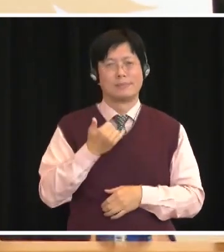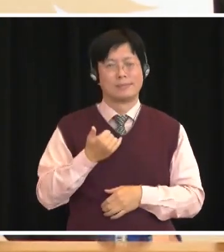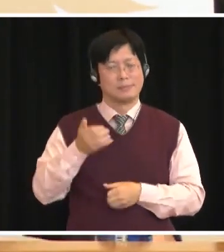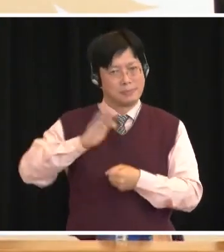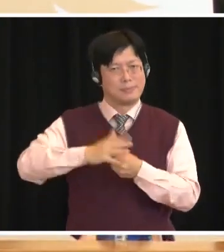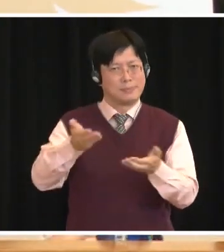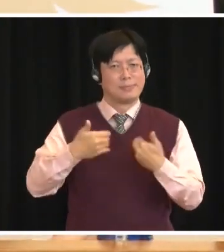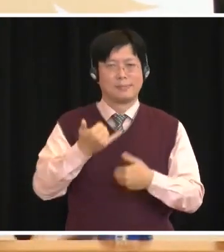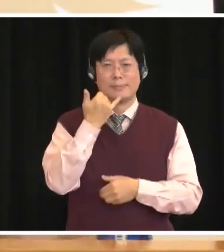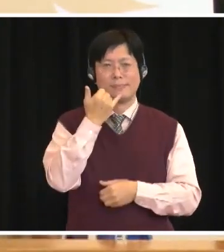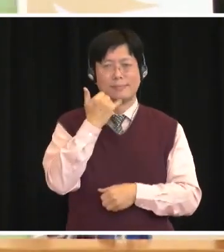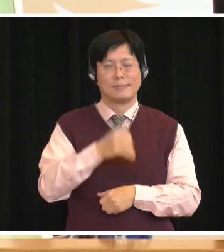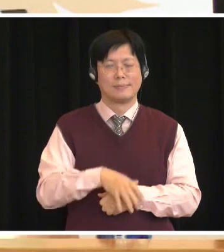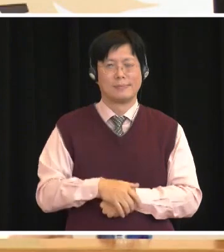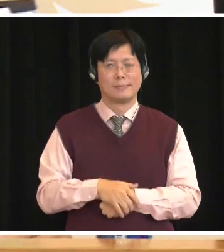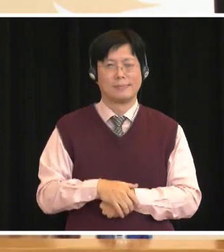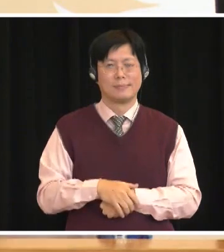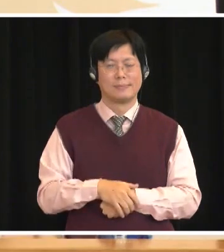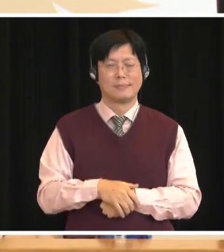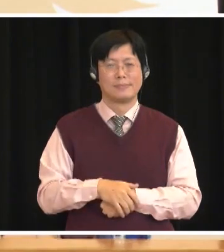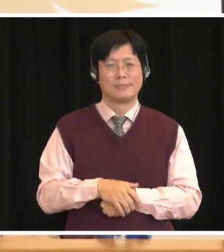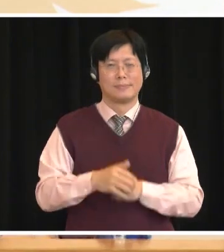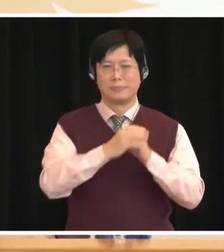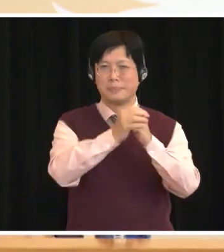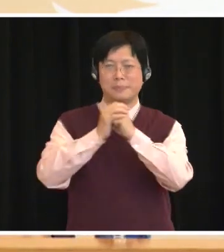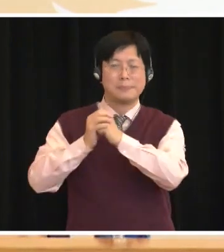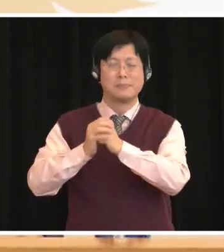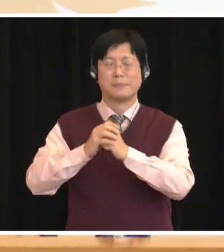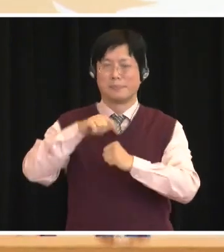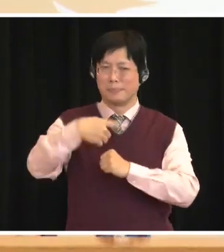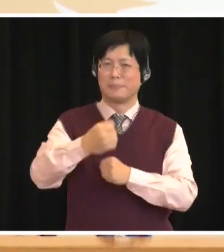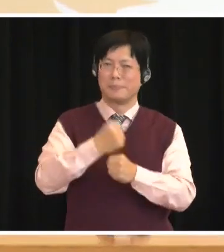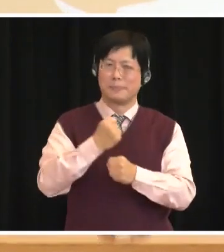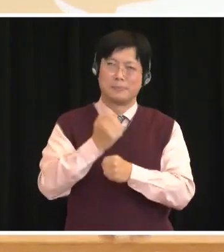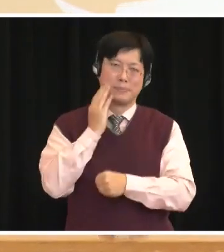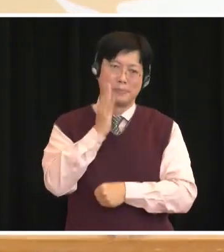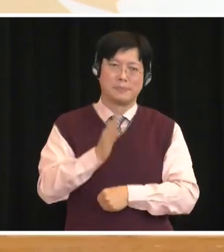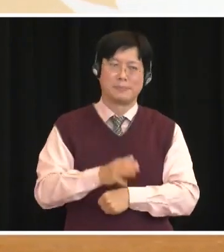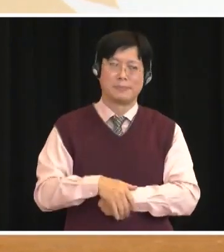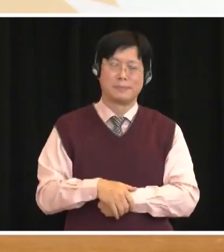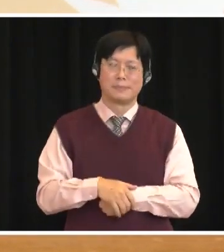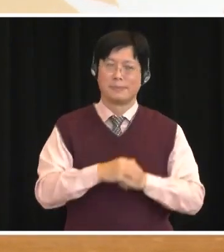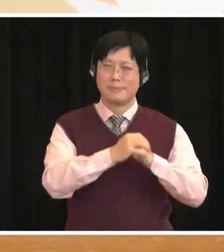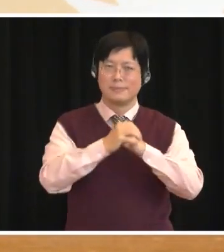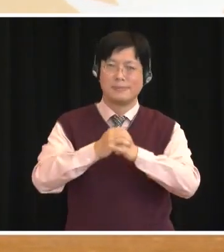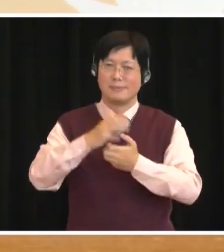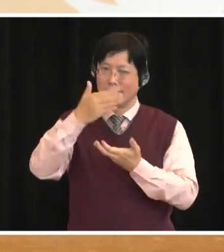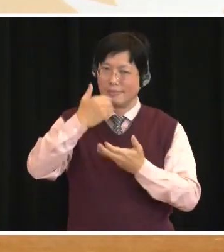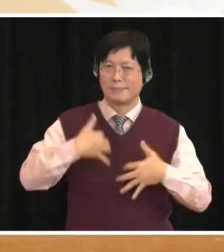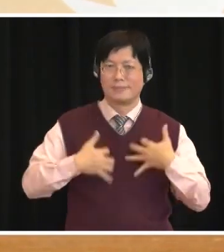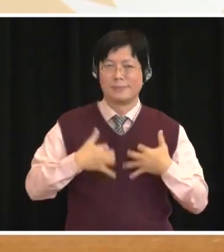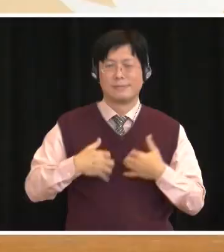Good luck with your further work. Enjoy your lunch and see you on Friday morning.